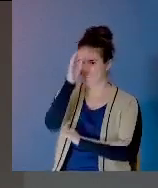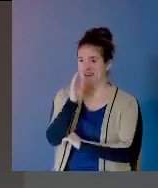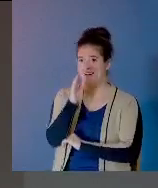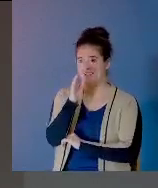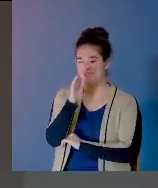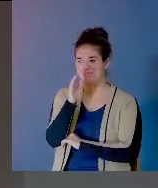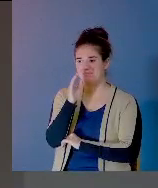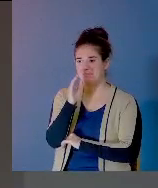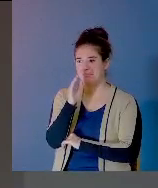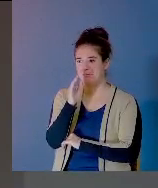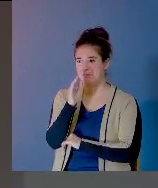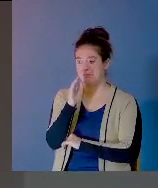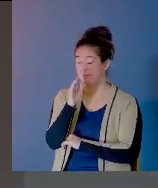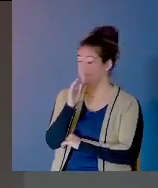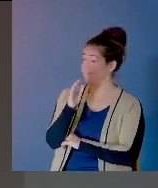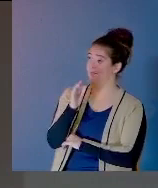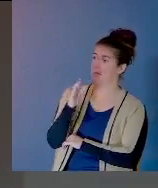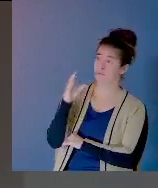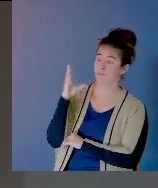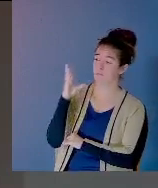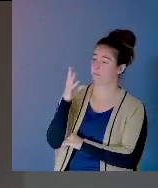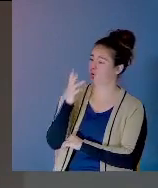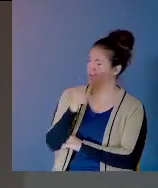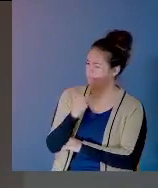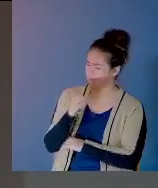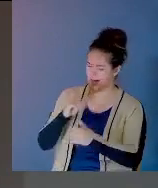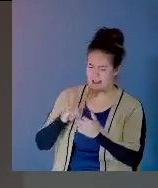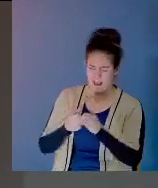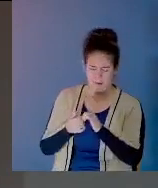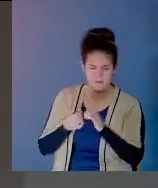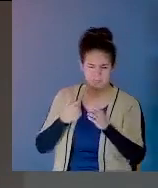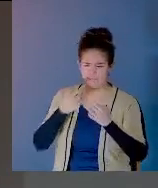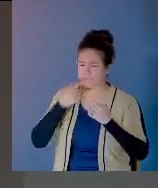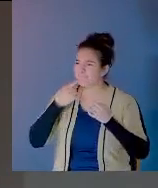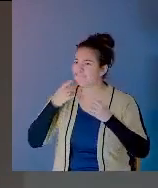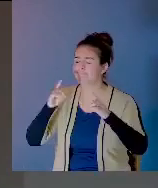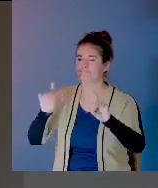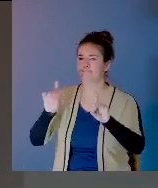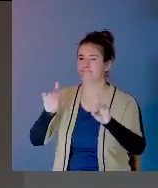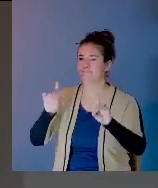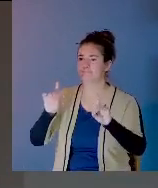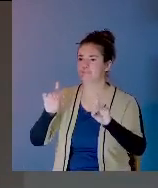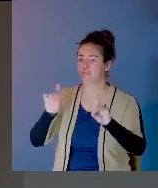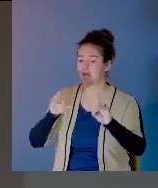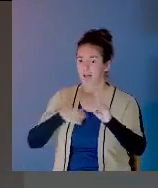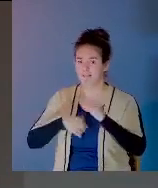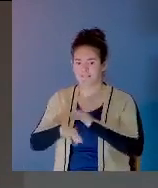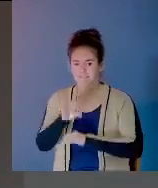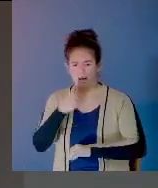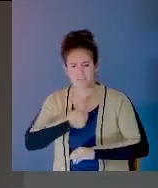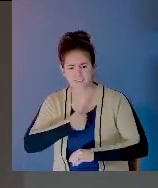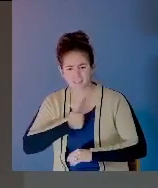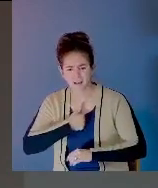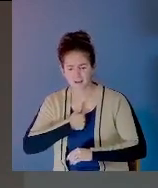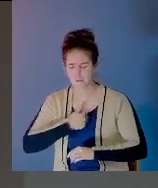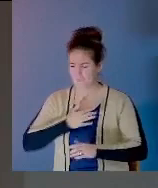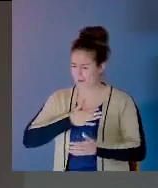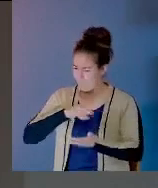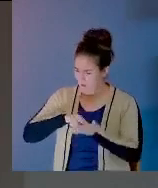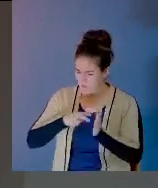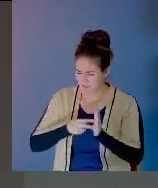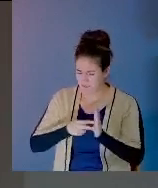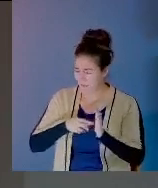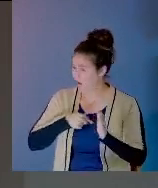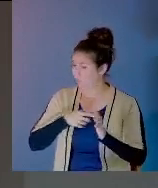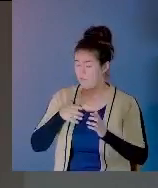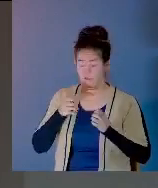It was very beautiful of how it happened. Everything just worked out, and I actually found myself and my purpose. I was very lost before,